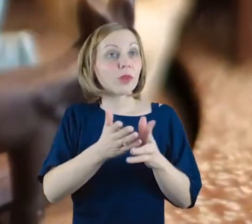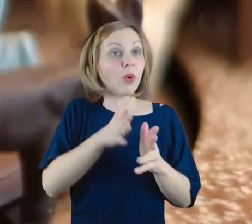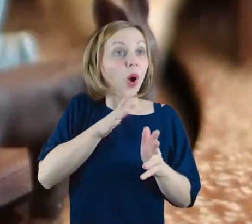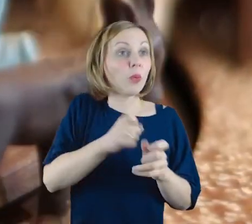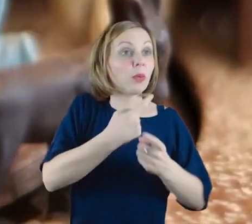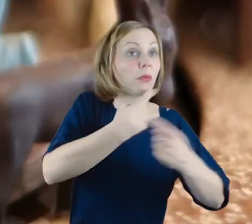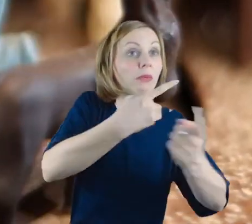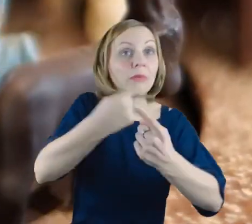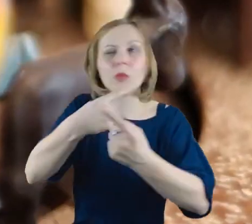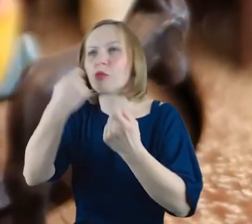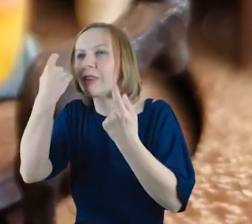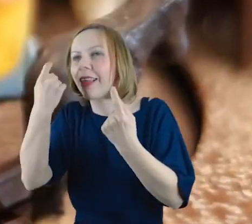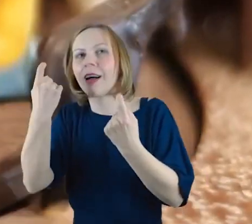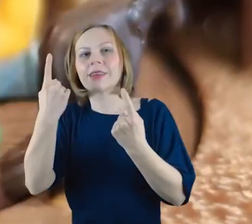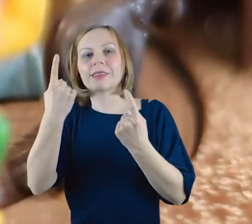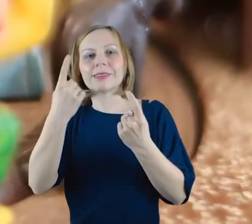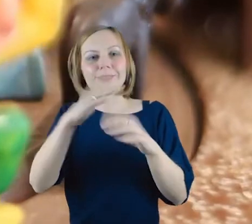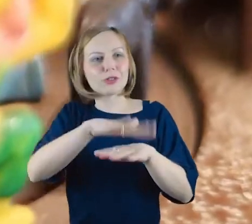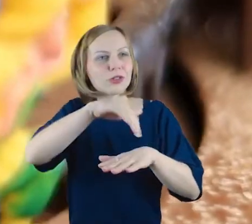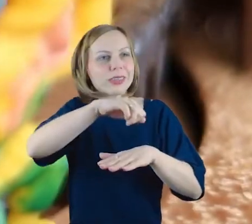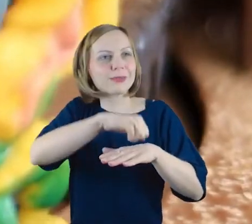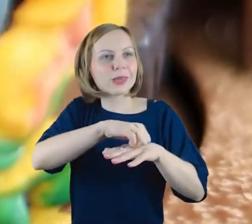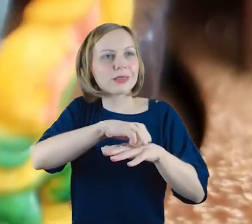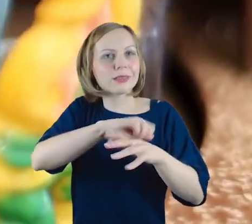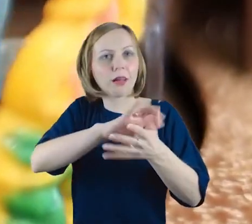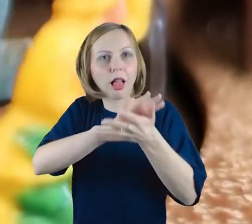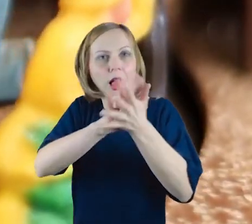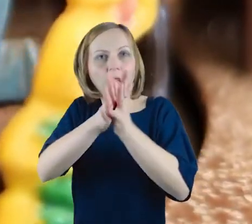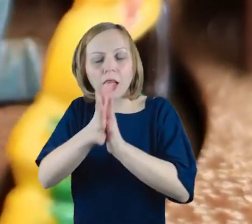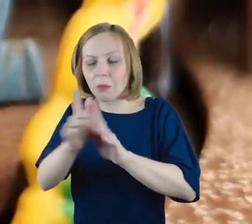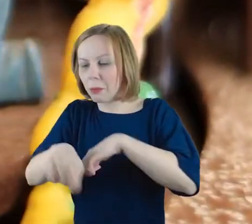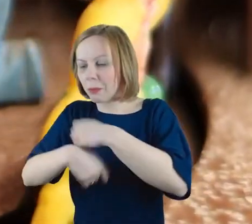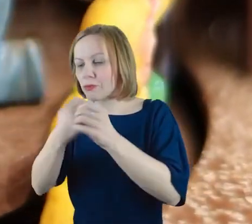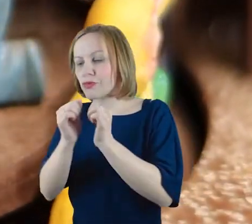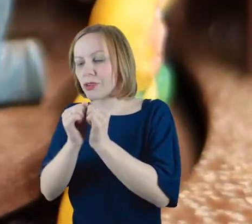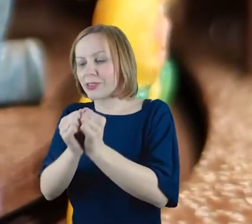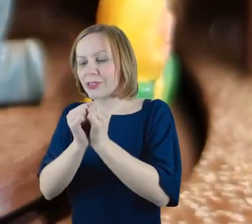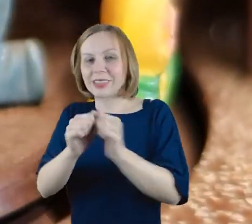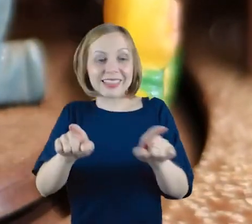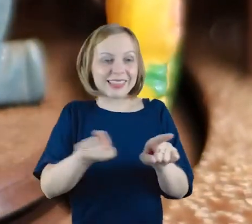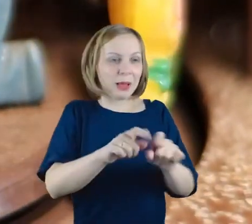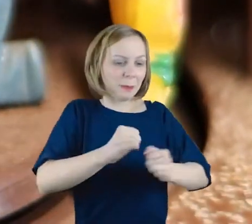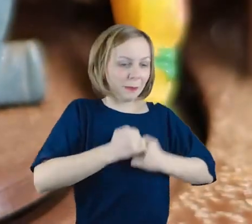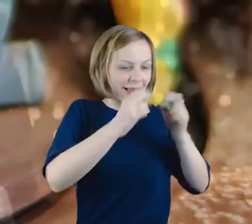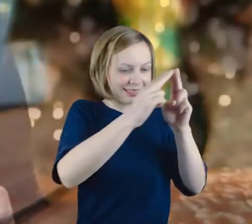become very precious, just as the broken nativity turned out to be very precious in my